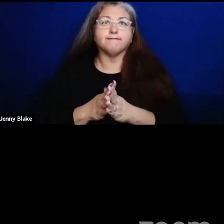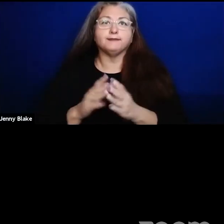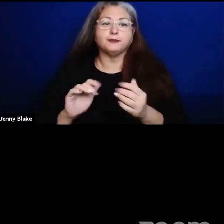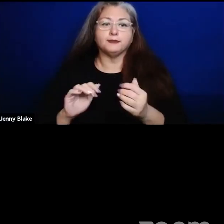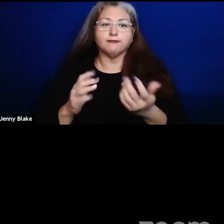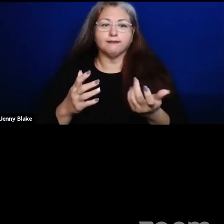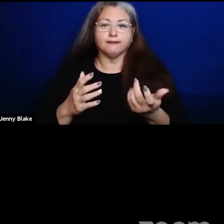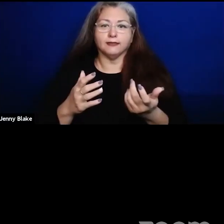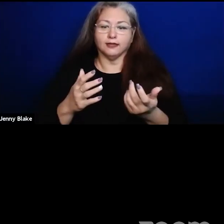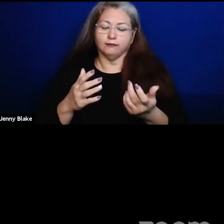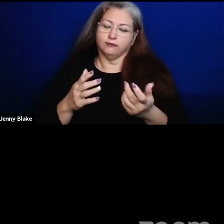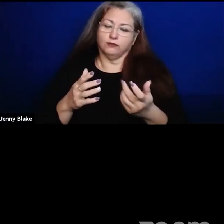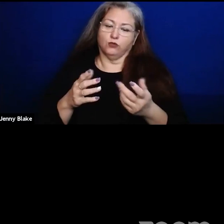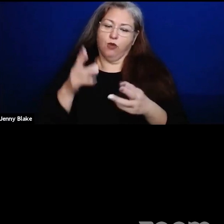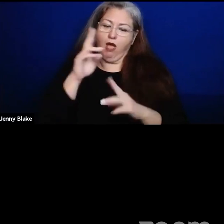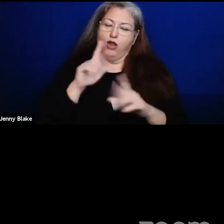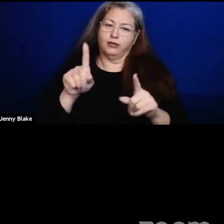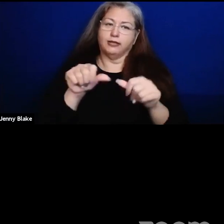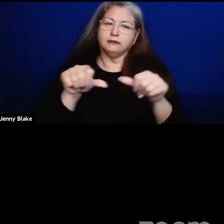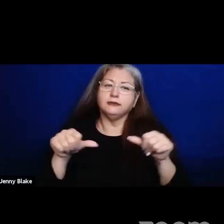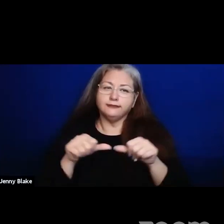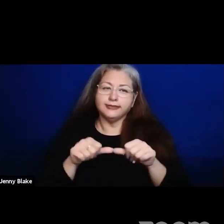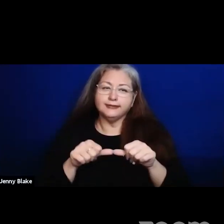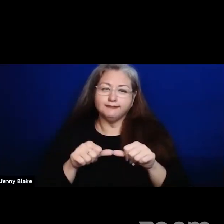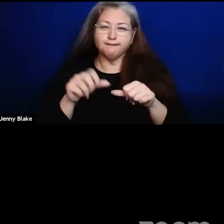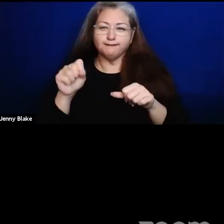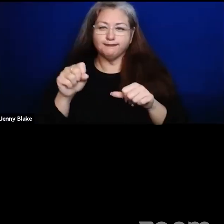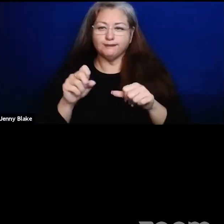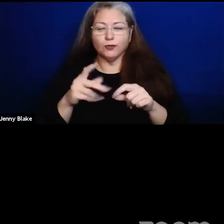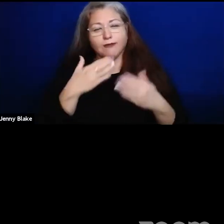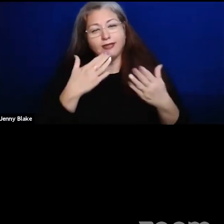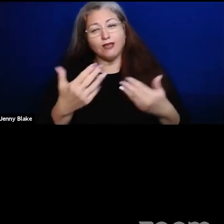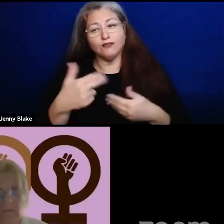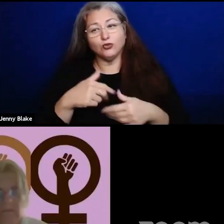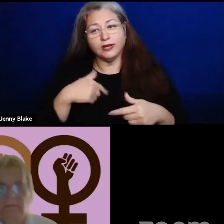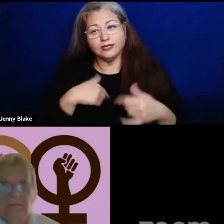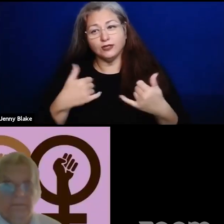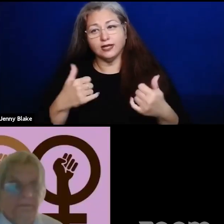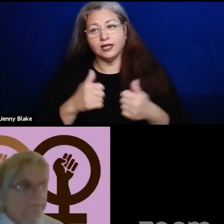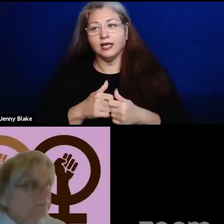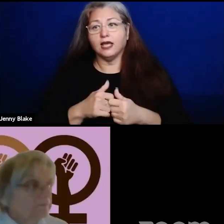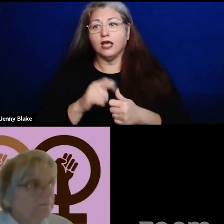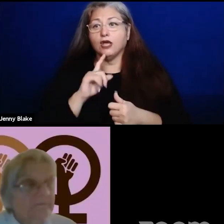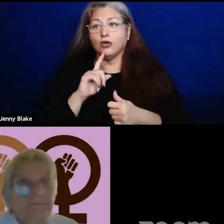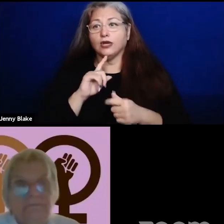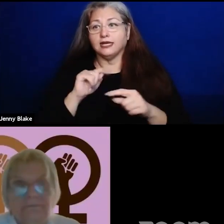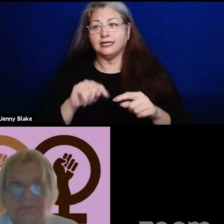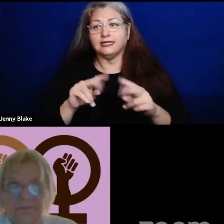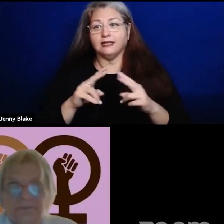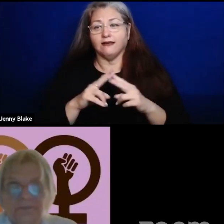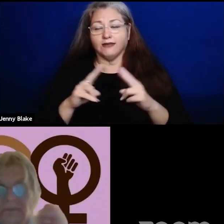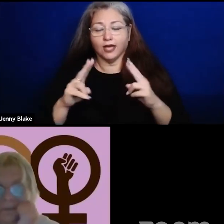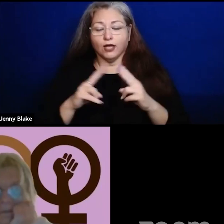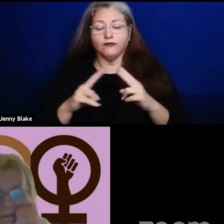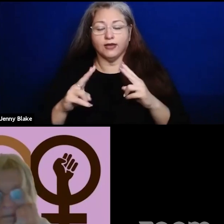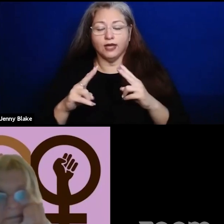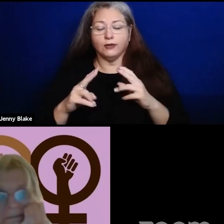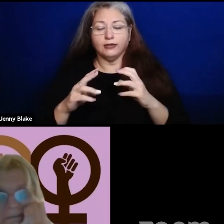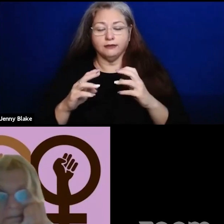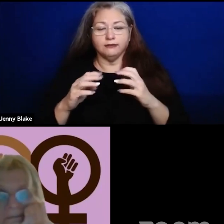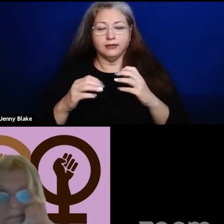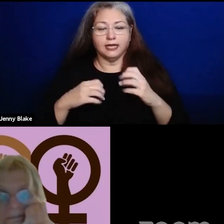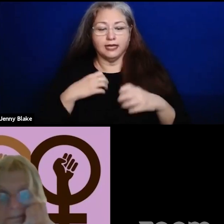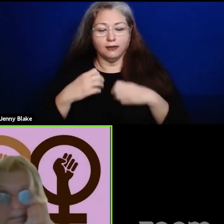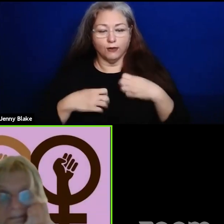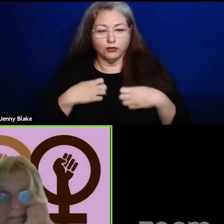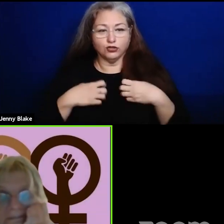for that space. Yes, thank you for being with us. It is actually indeed a very emotional